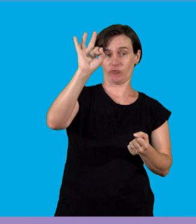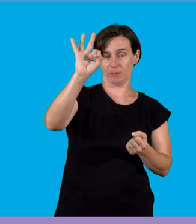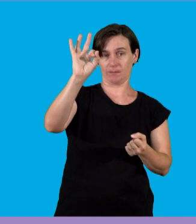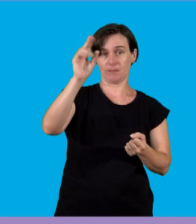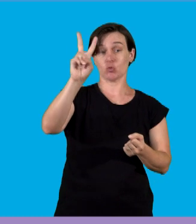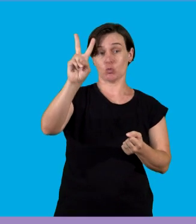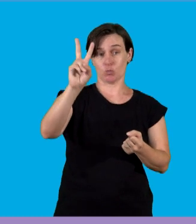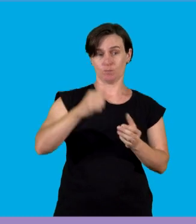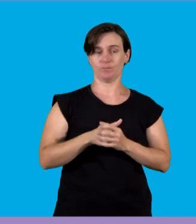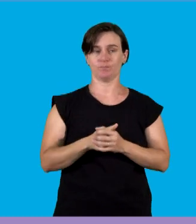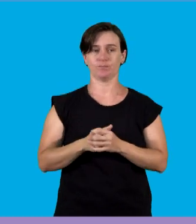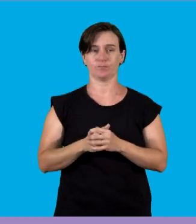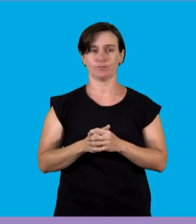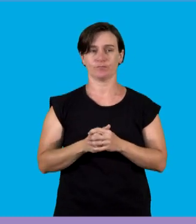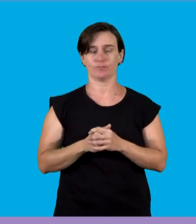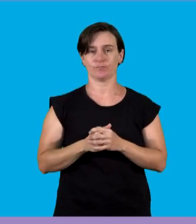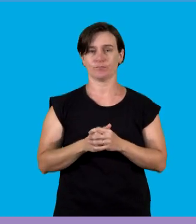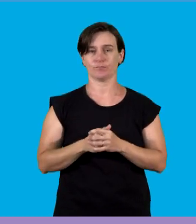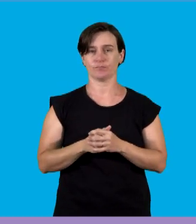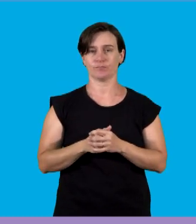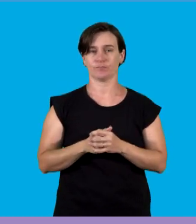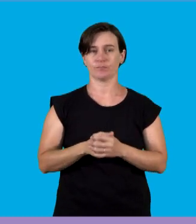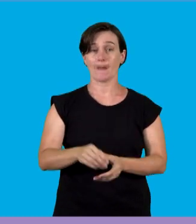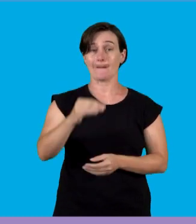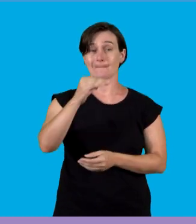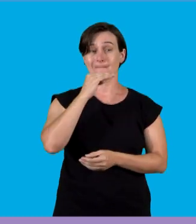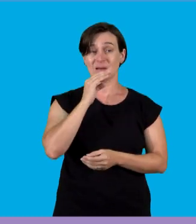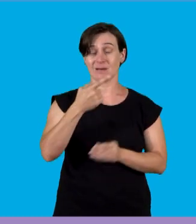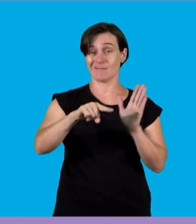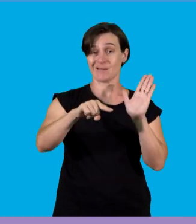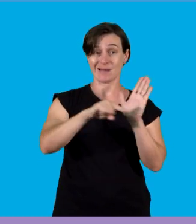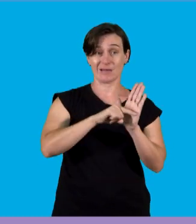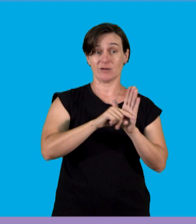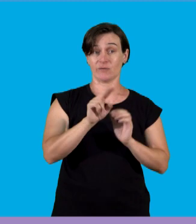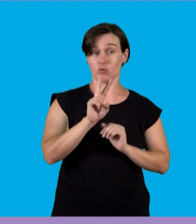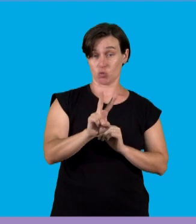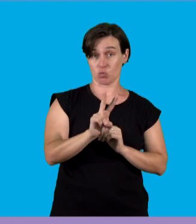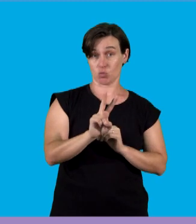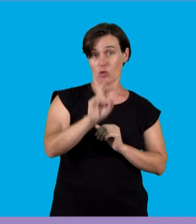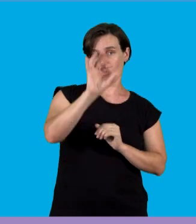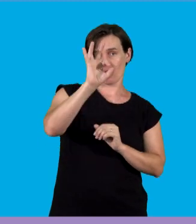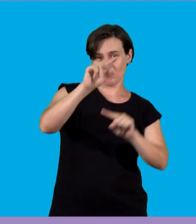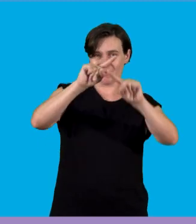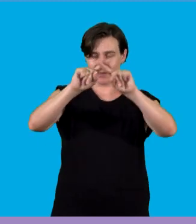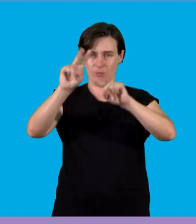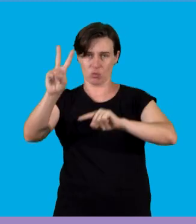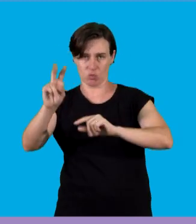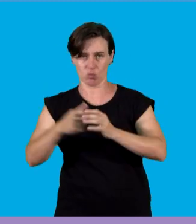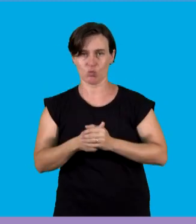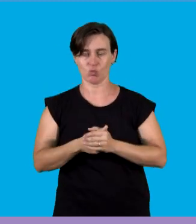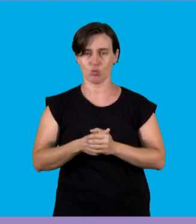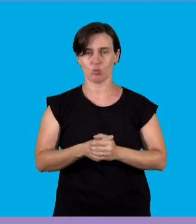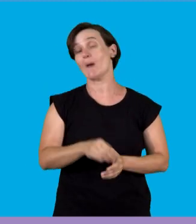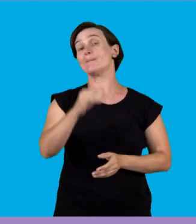of 3 and we are going to multiply that by 2. Now, what answer will this give us? This is going to give us,